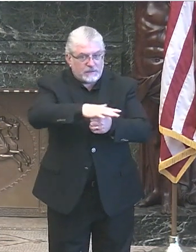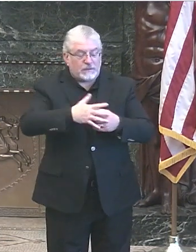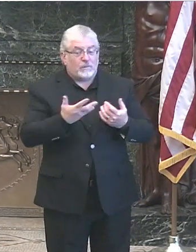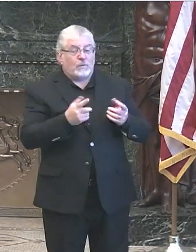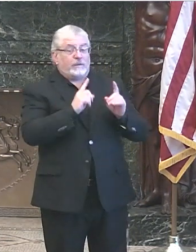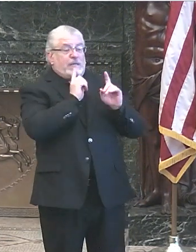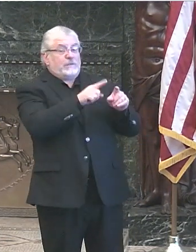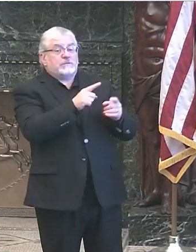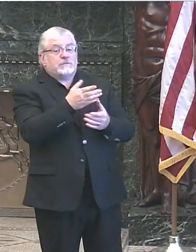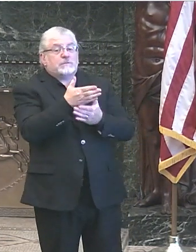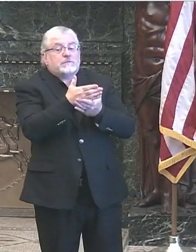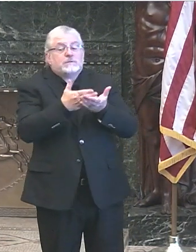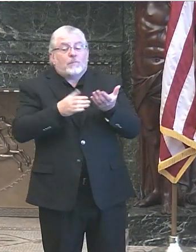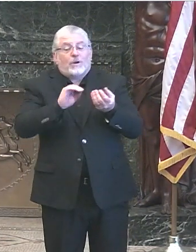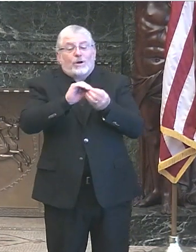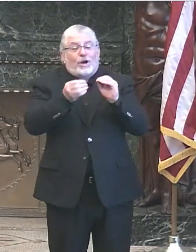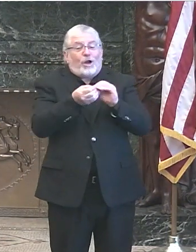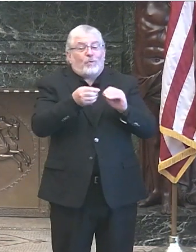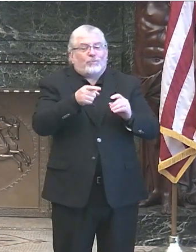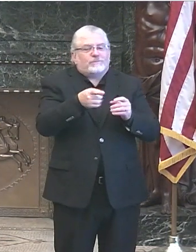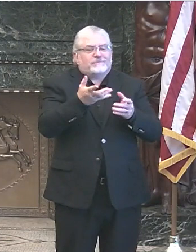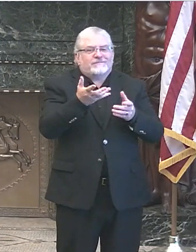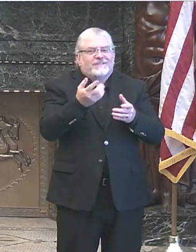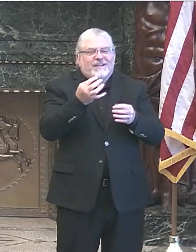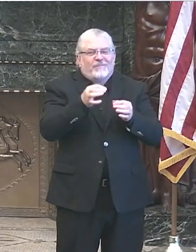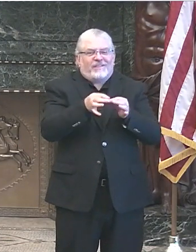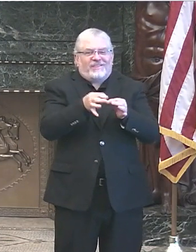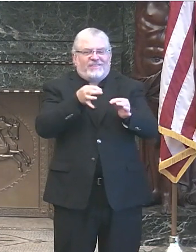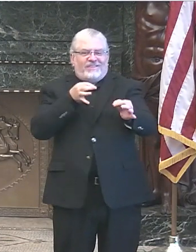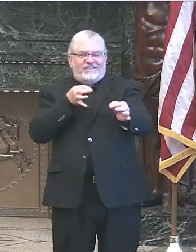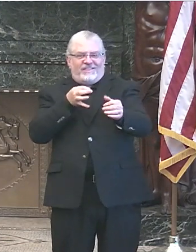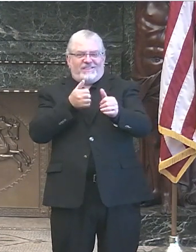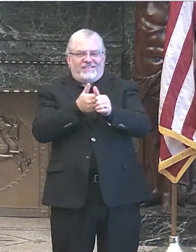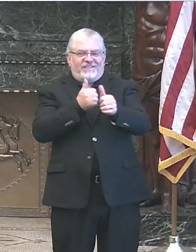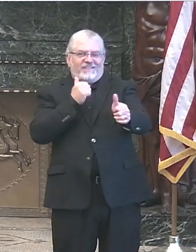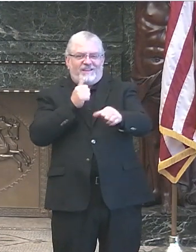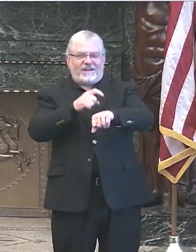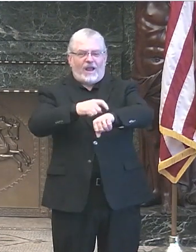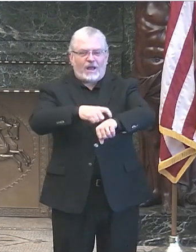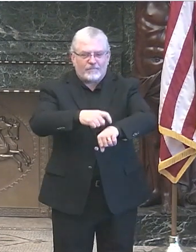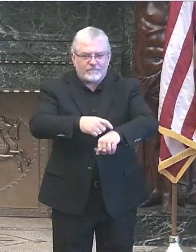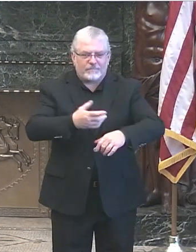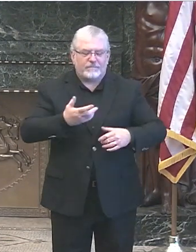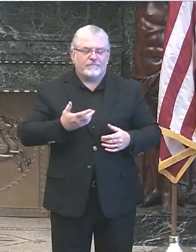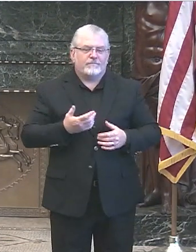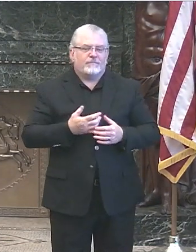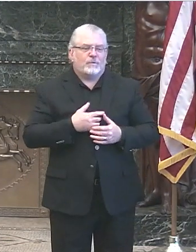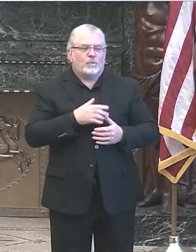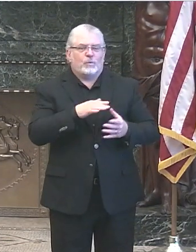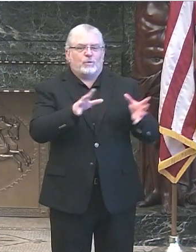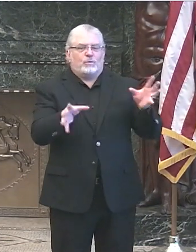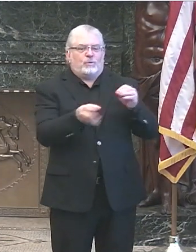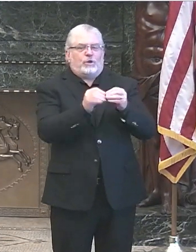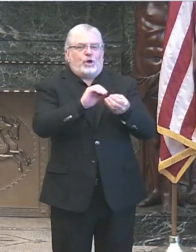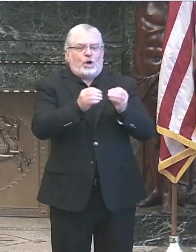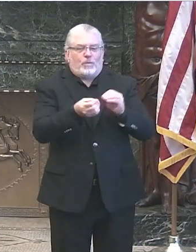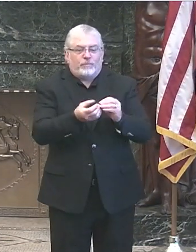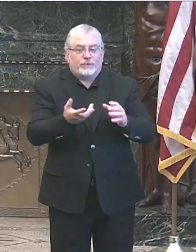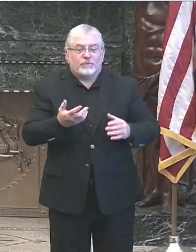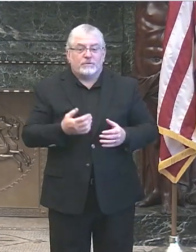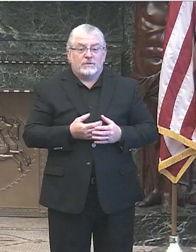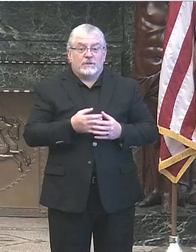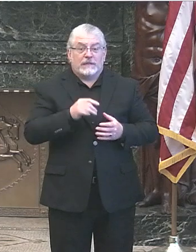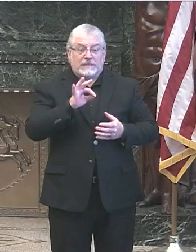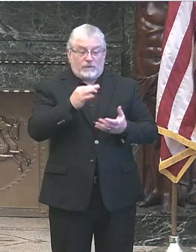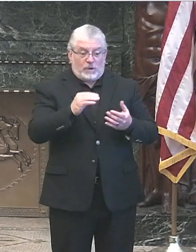could do case investigations for each case. We're getting 500 per day. We can't do that. If the numbers of new cases each day